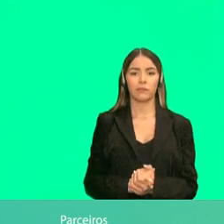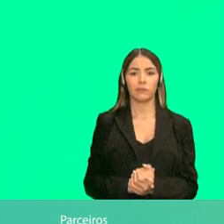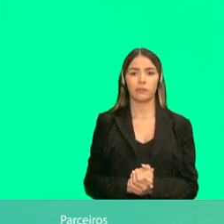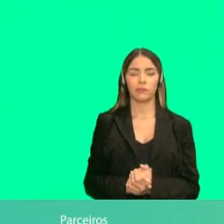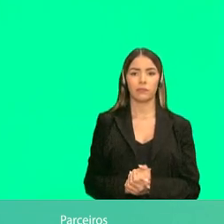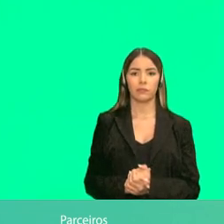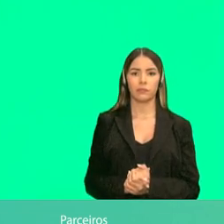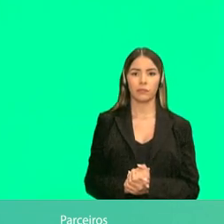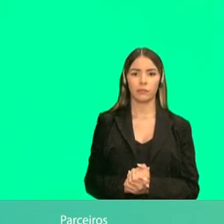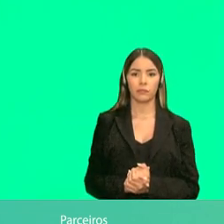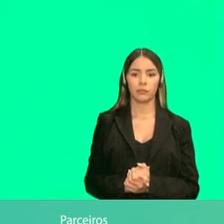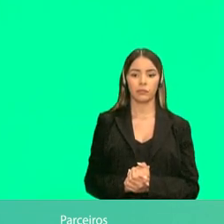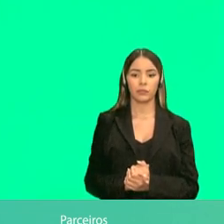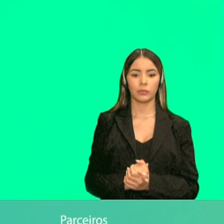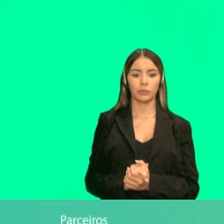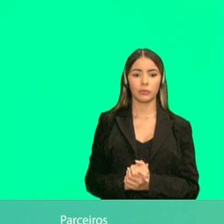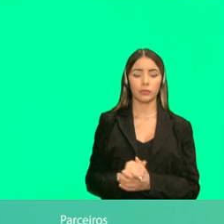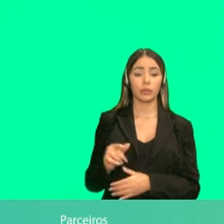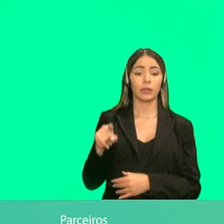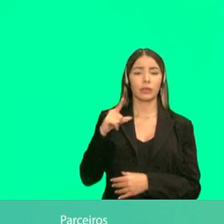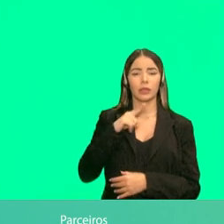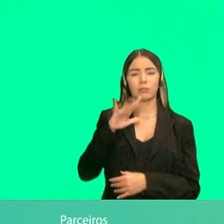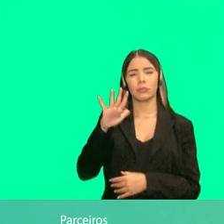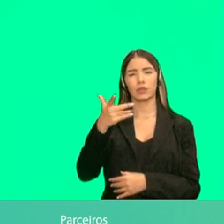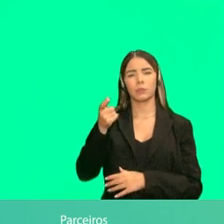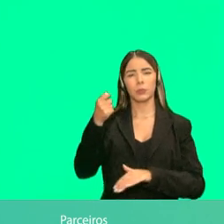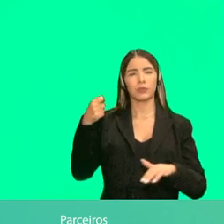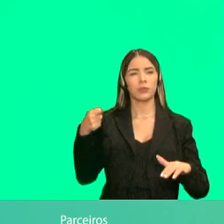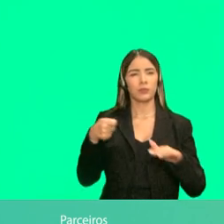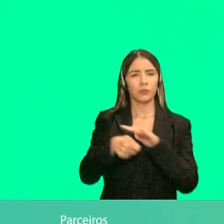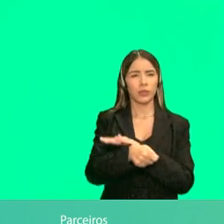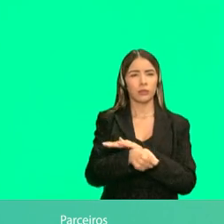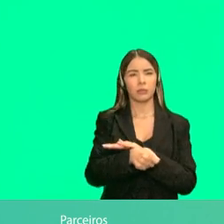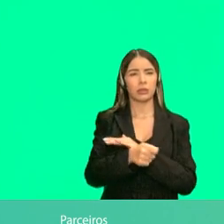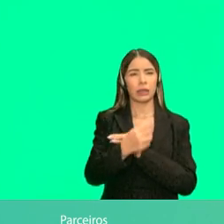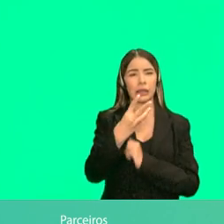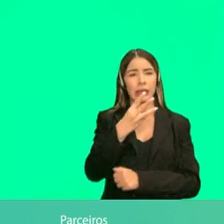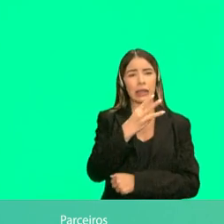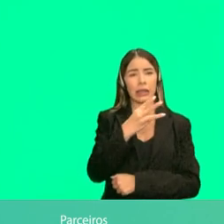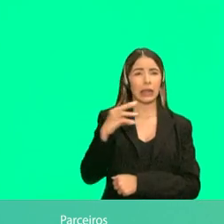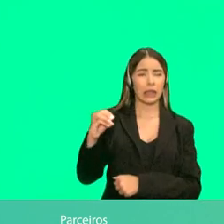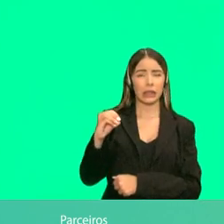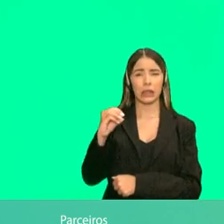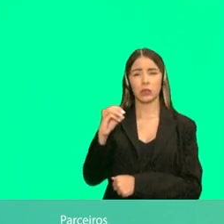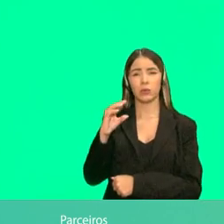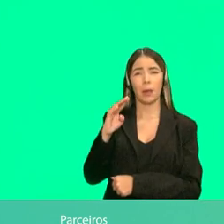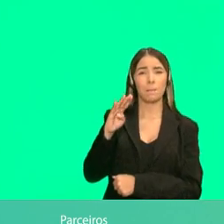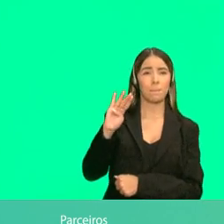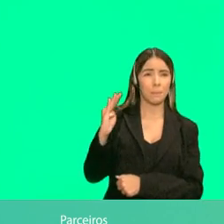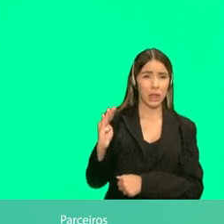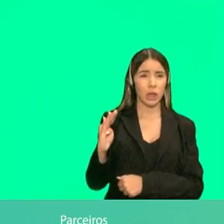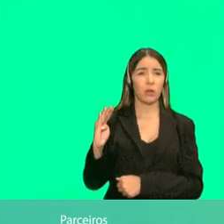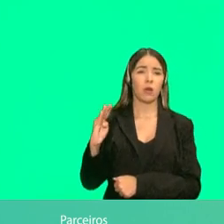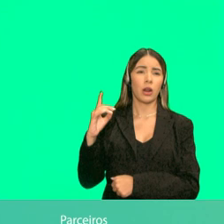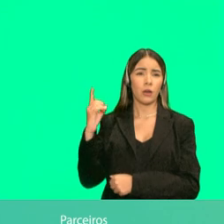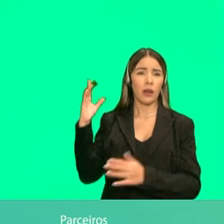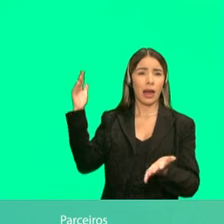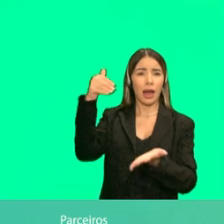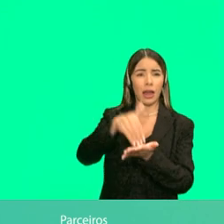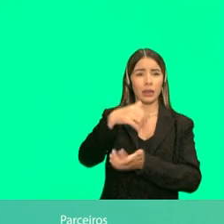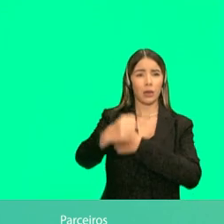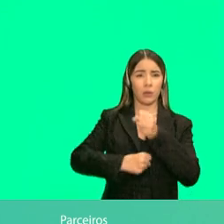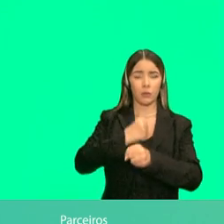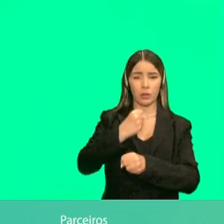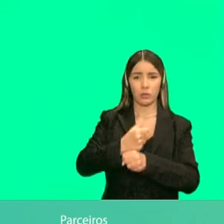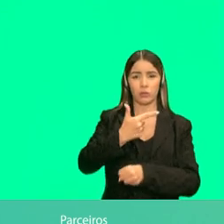those projects. So there's a history of what Yara has been doing in the last few years to reduce